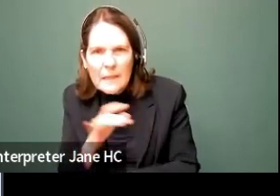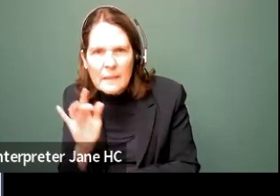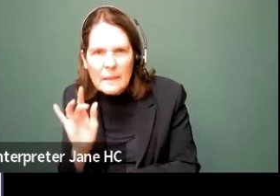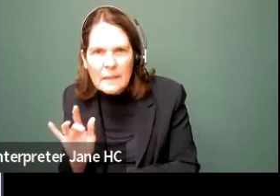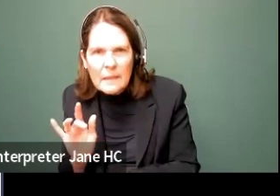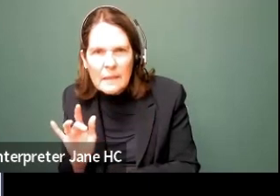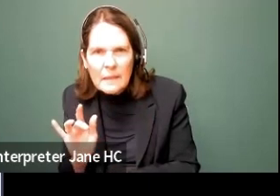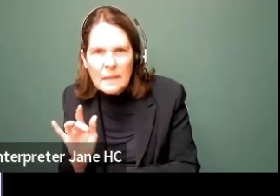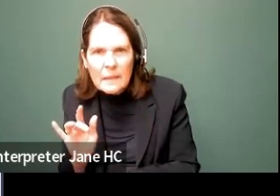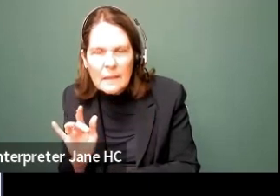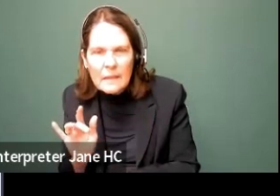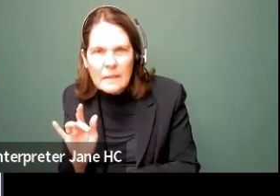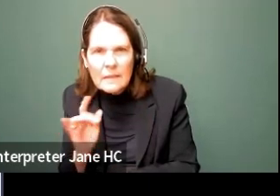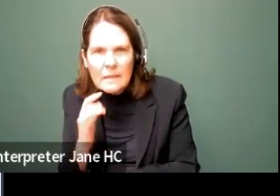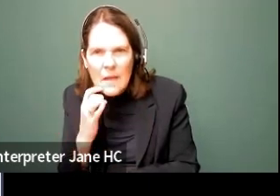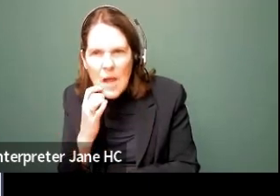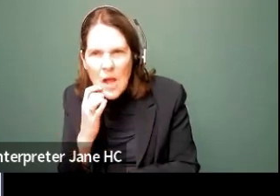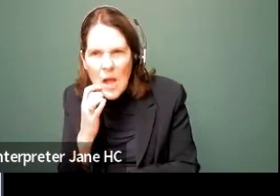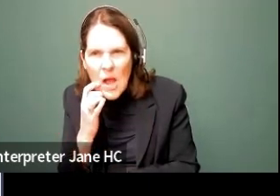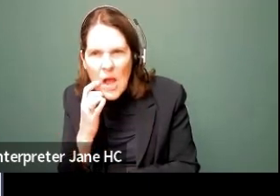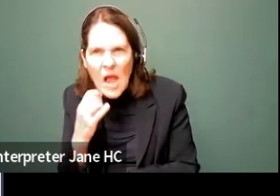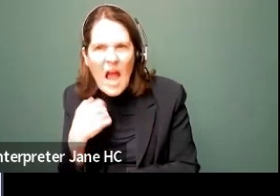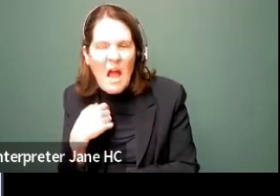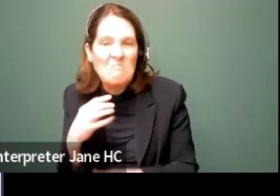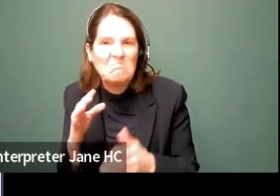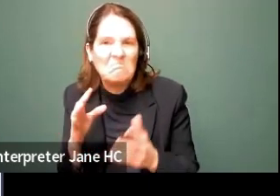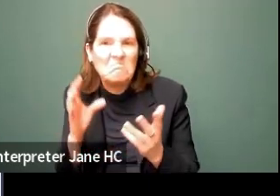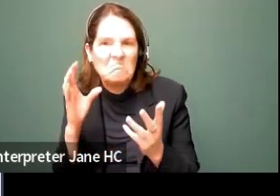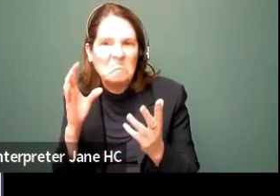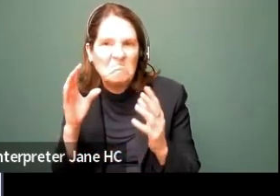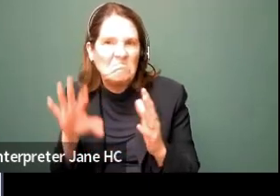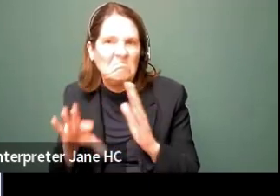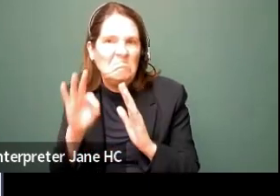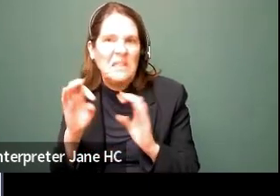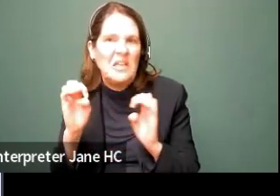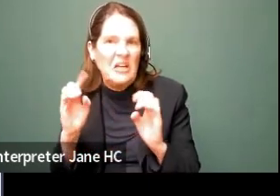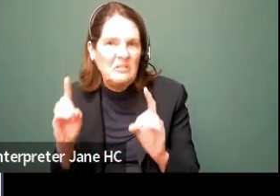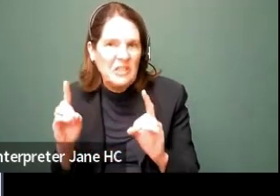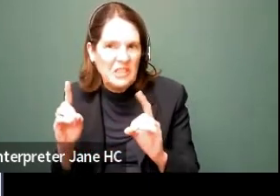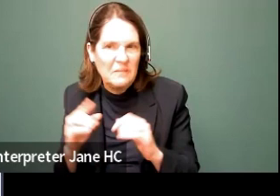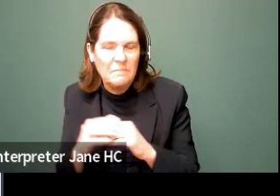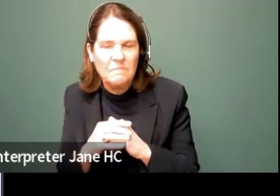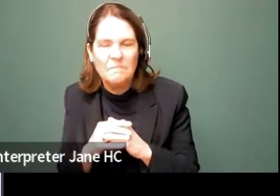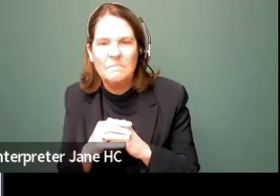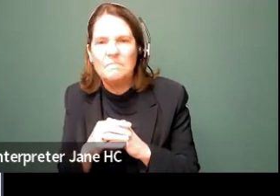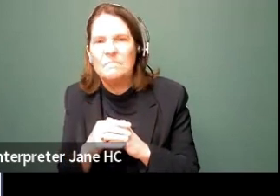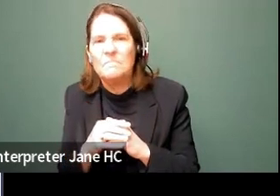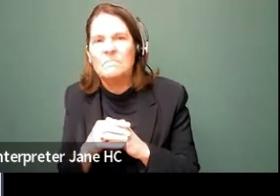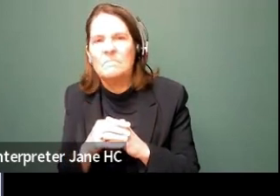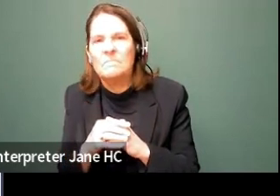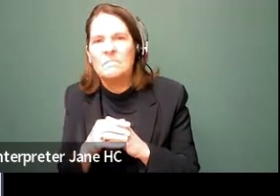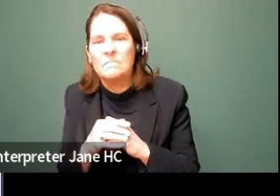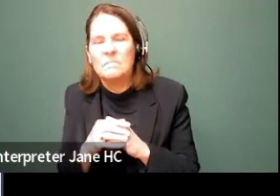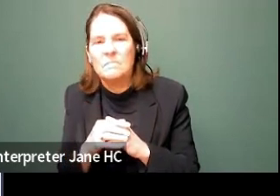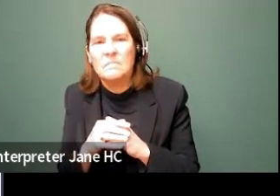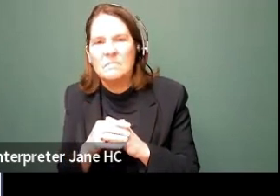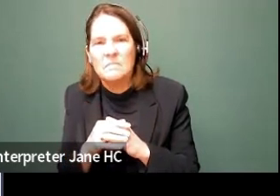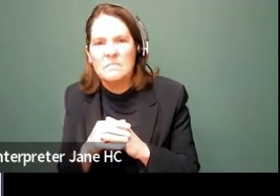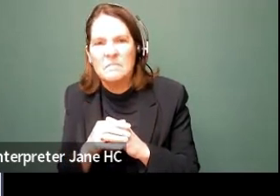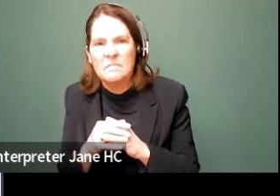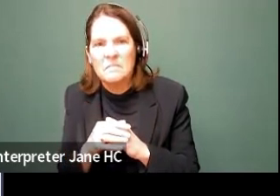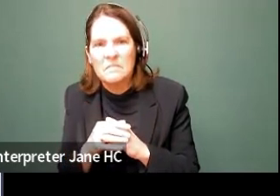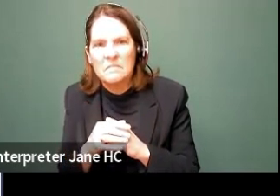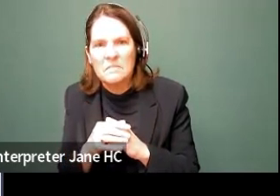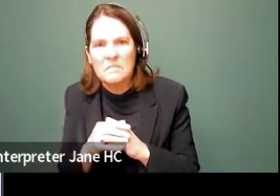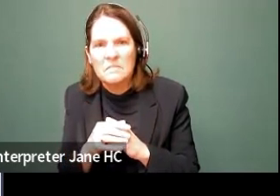And I will just pick one at random here as an example. House Education, get an additional drop-down